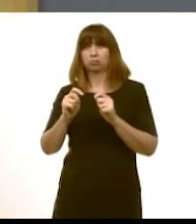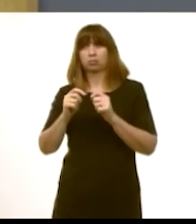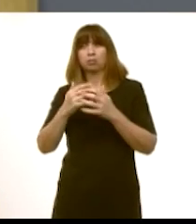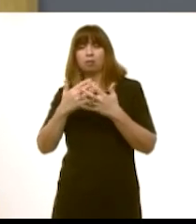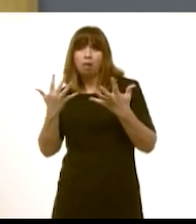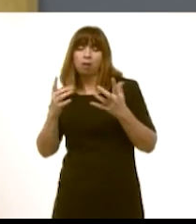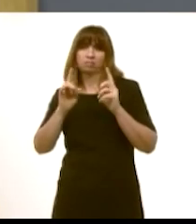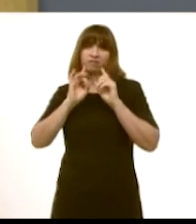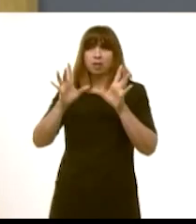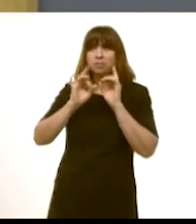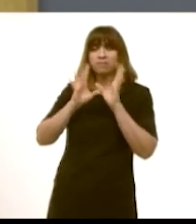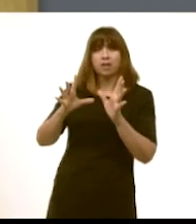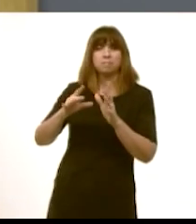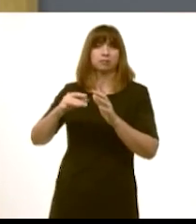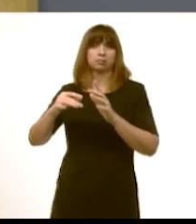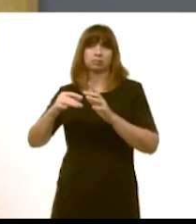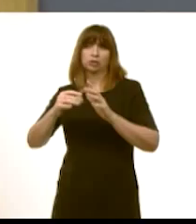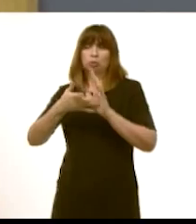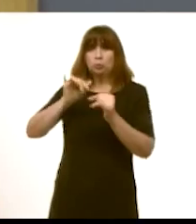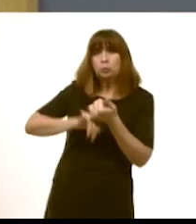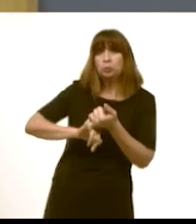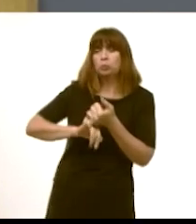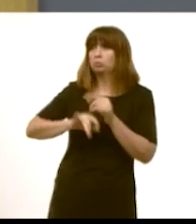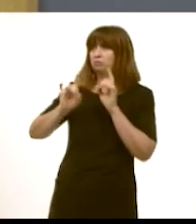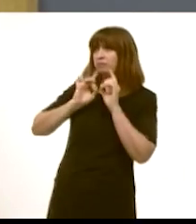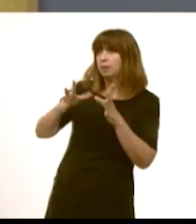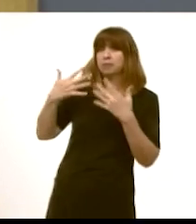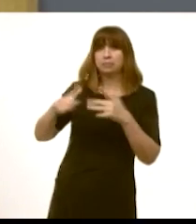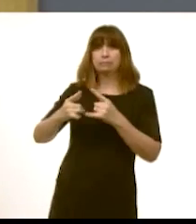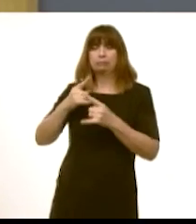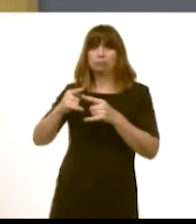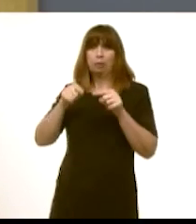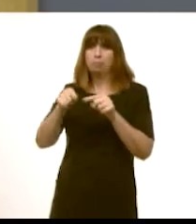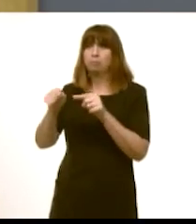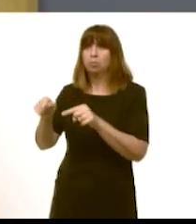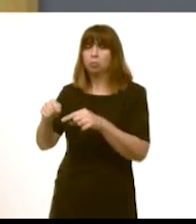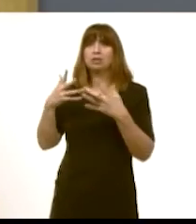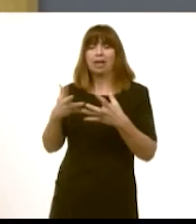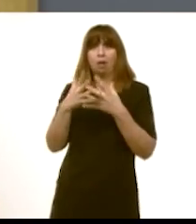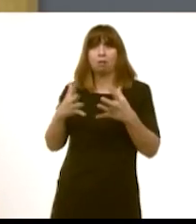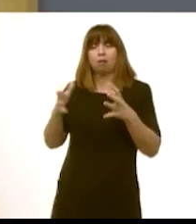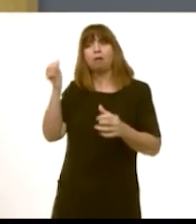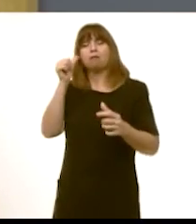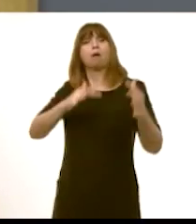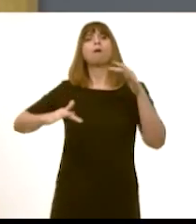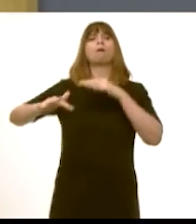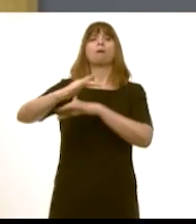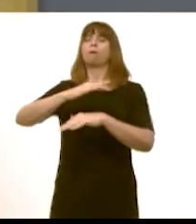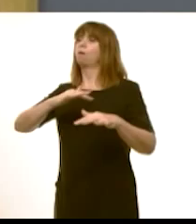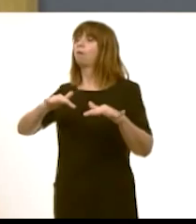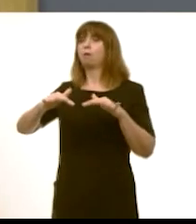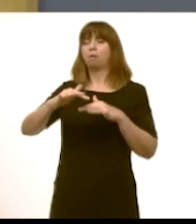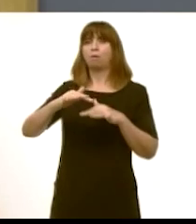number of high-profile individuals. And it's vital that both policymakers and legislators do all